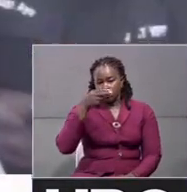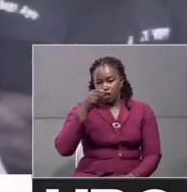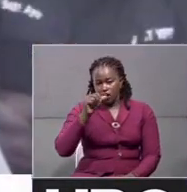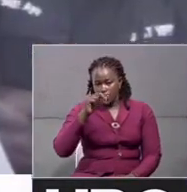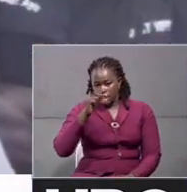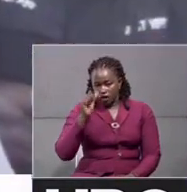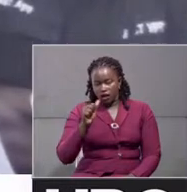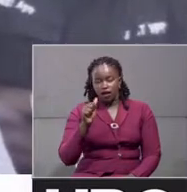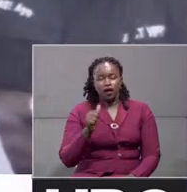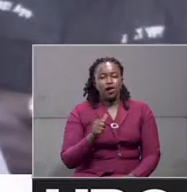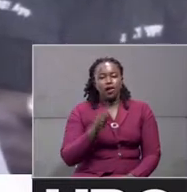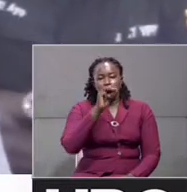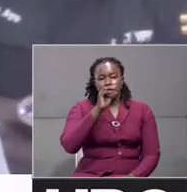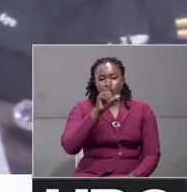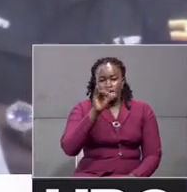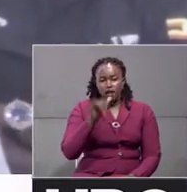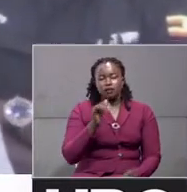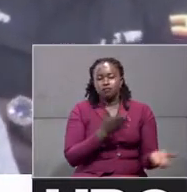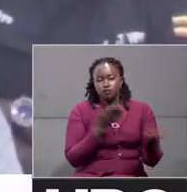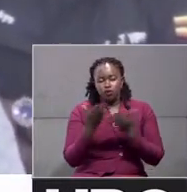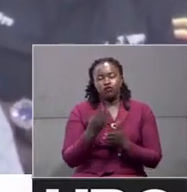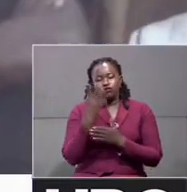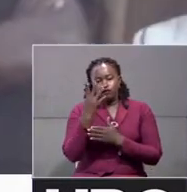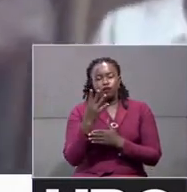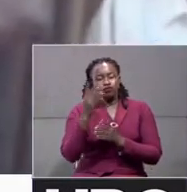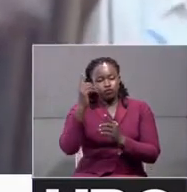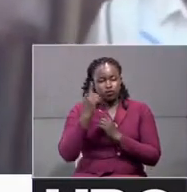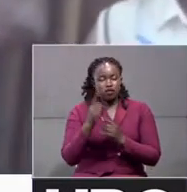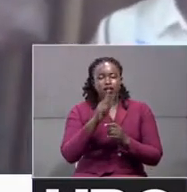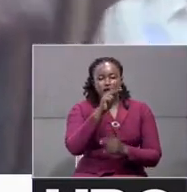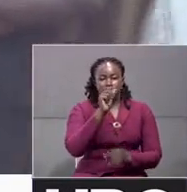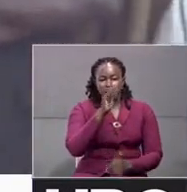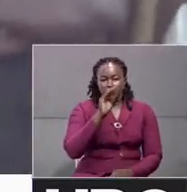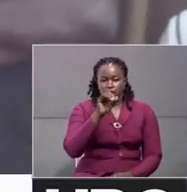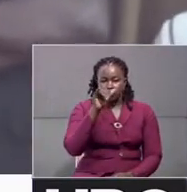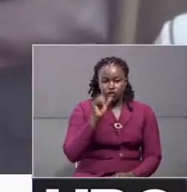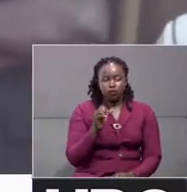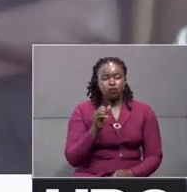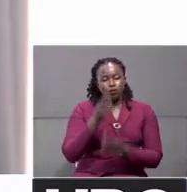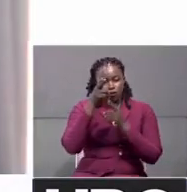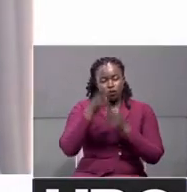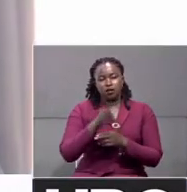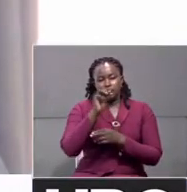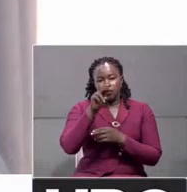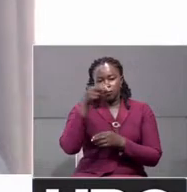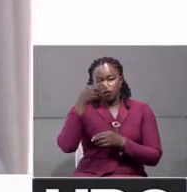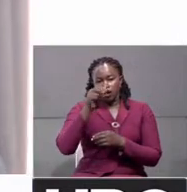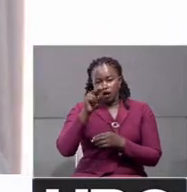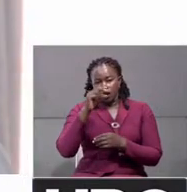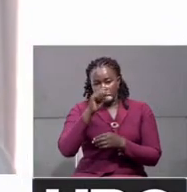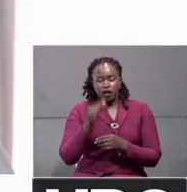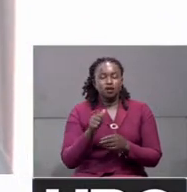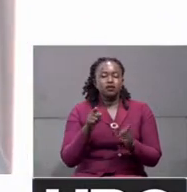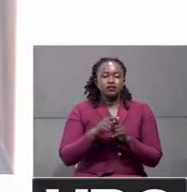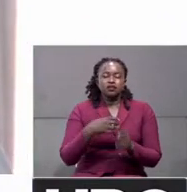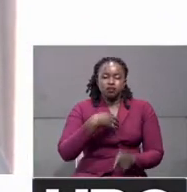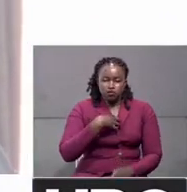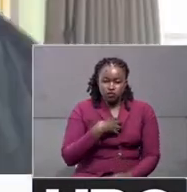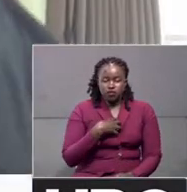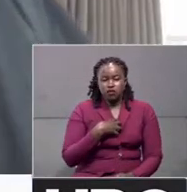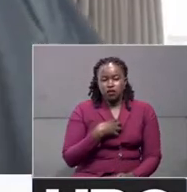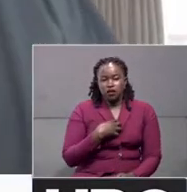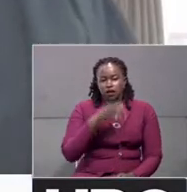Katanga presented four sureties, Dr. John Patrick Kabayo, Honorable Margaret Muhanga, and retired Major General Emmanuel